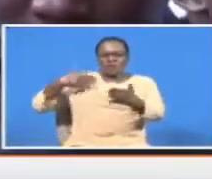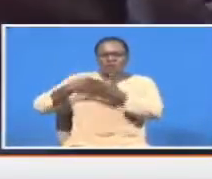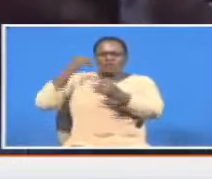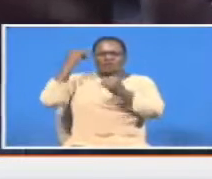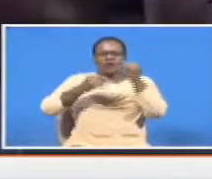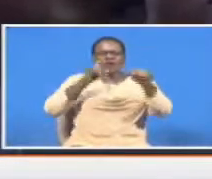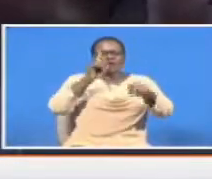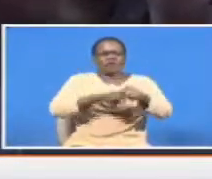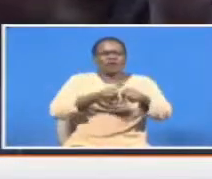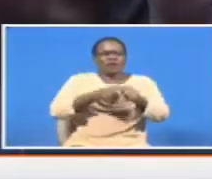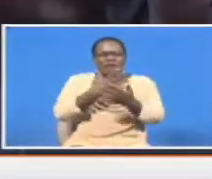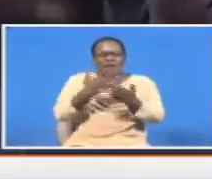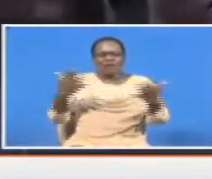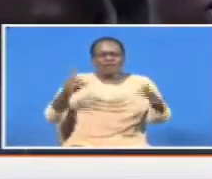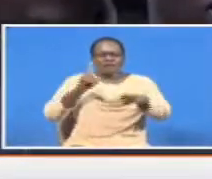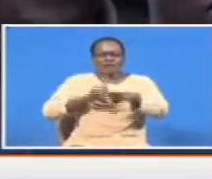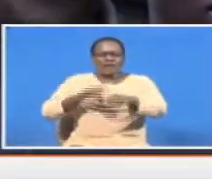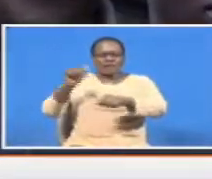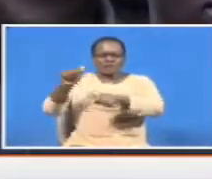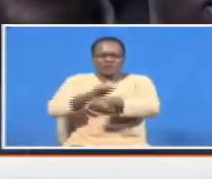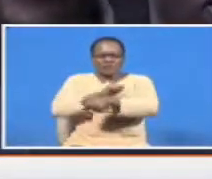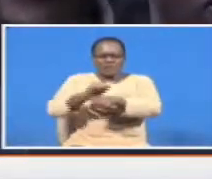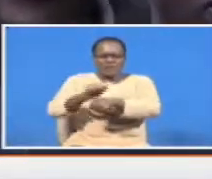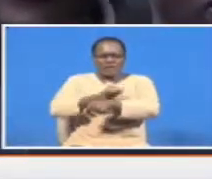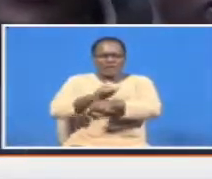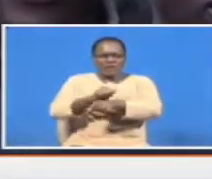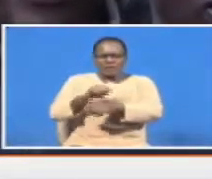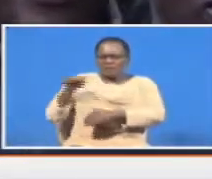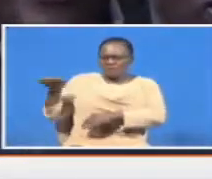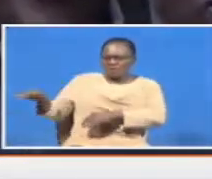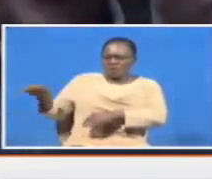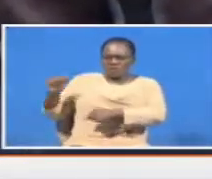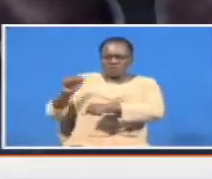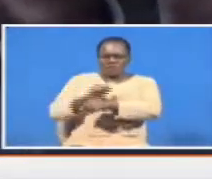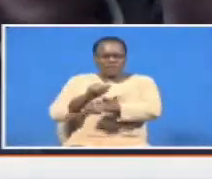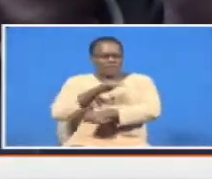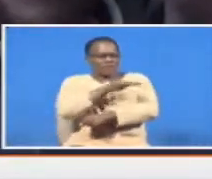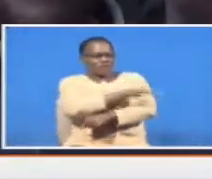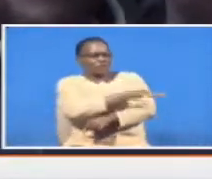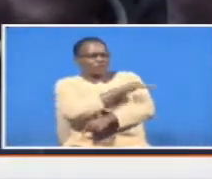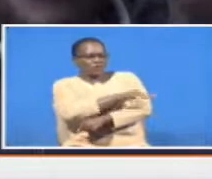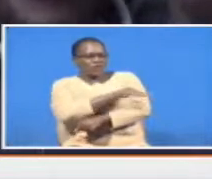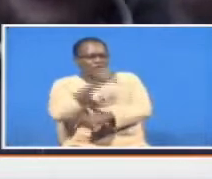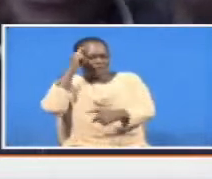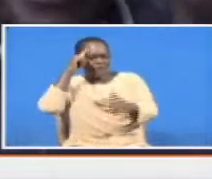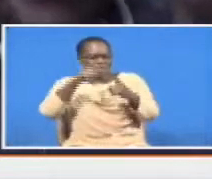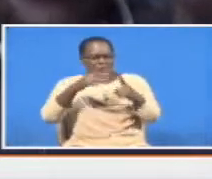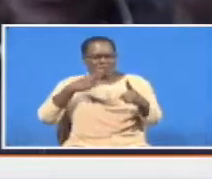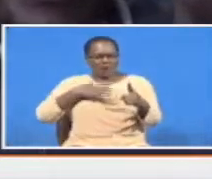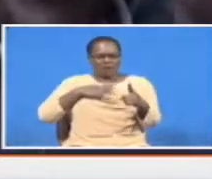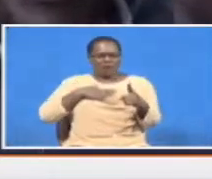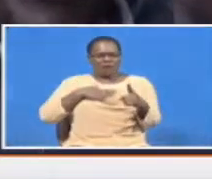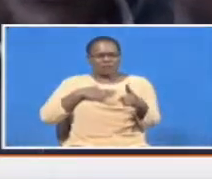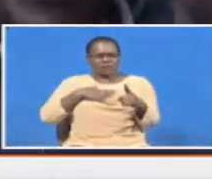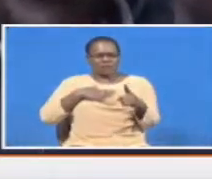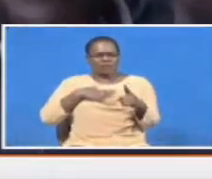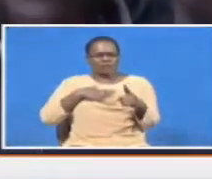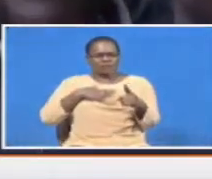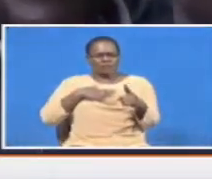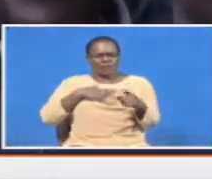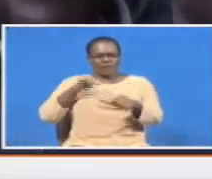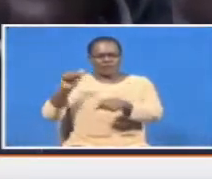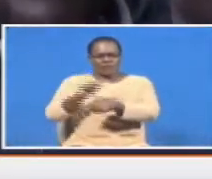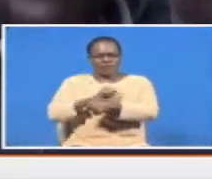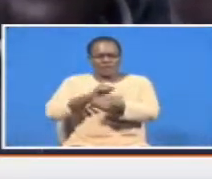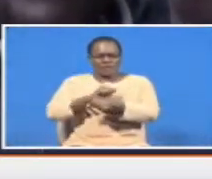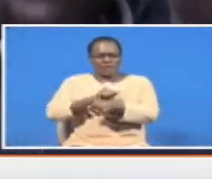mwisho. Kila kitu tukitrain, tukitrain asubuhi, tukitrain jioni, our aim is to train